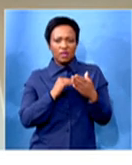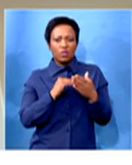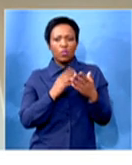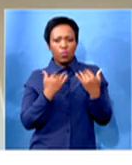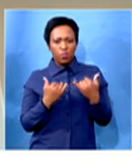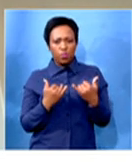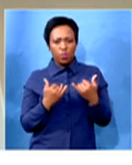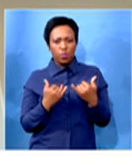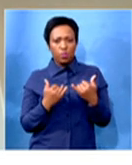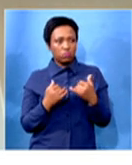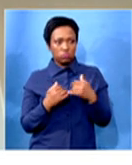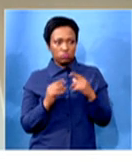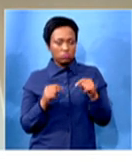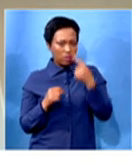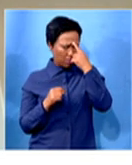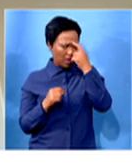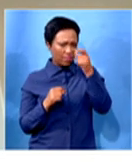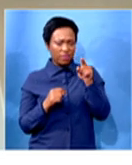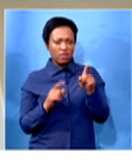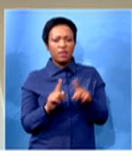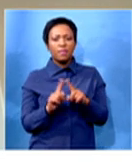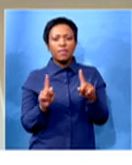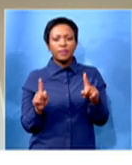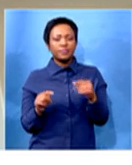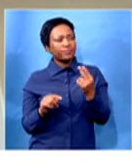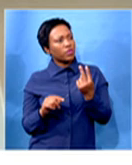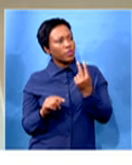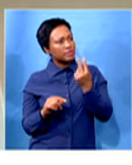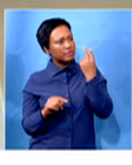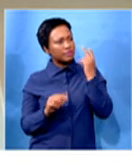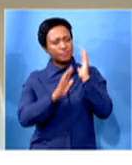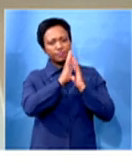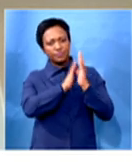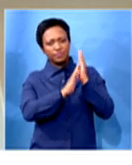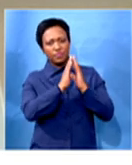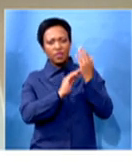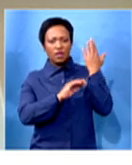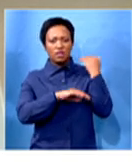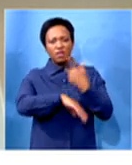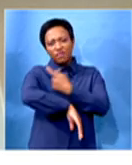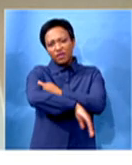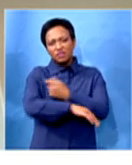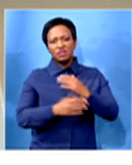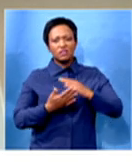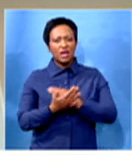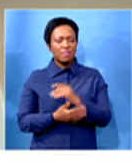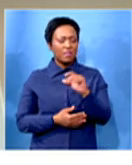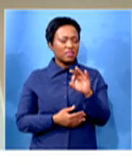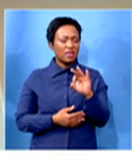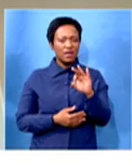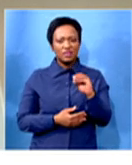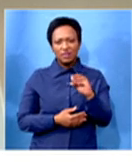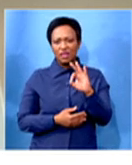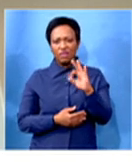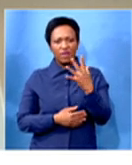is unbelievably quick. But if we look back in history, well, typhoid vaccine took about 30 to 35 years. We've been looking for